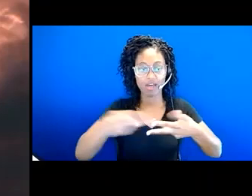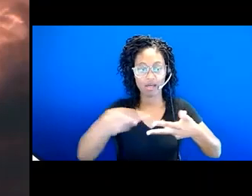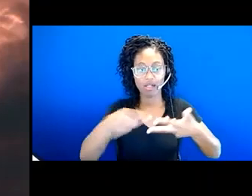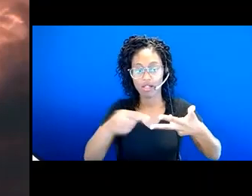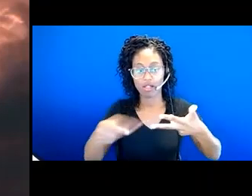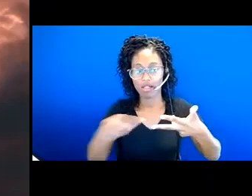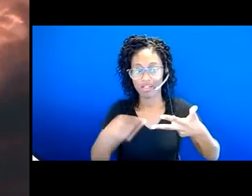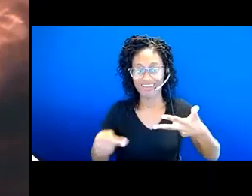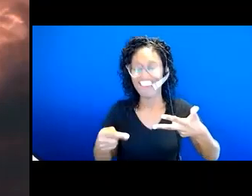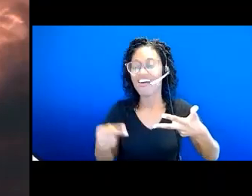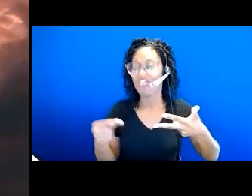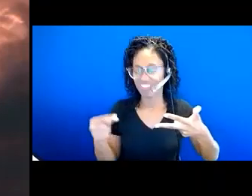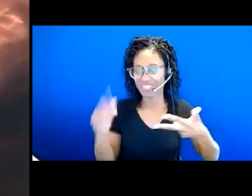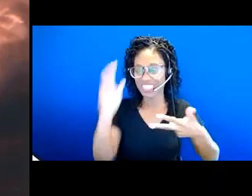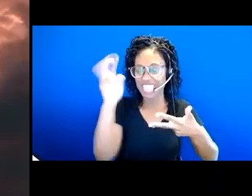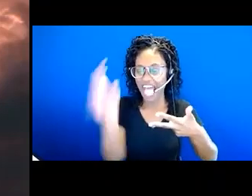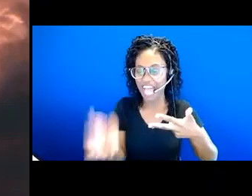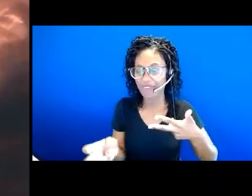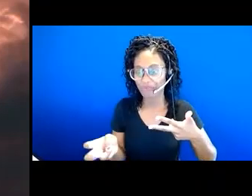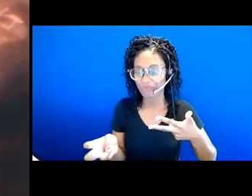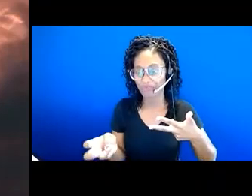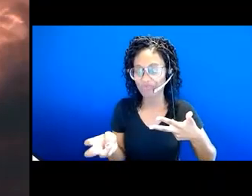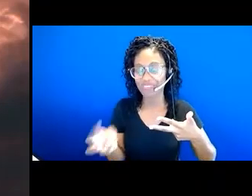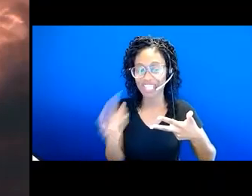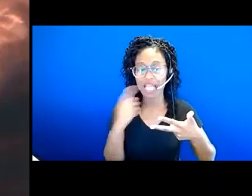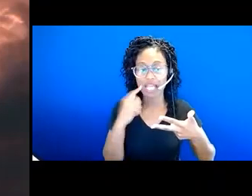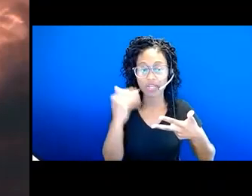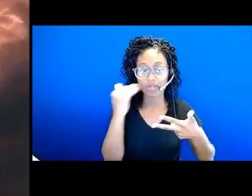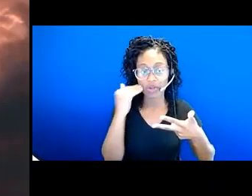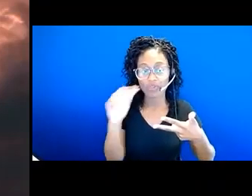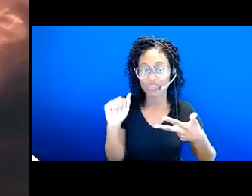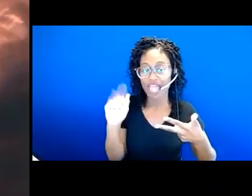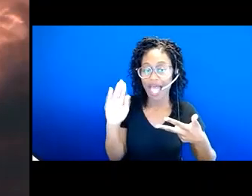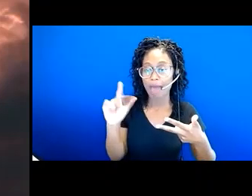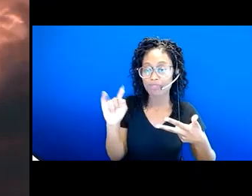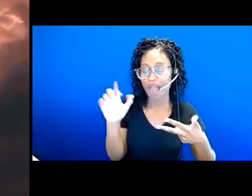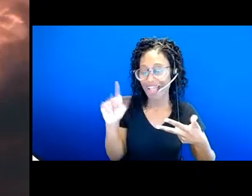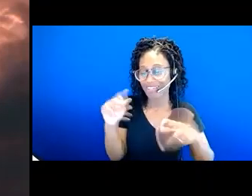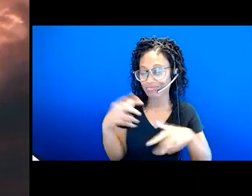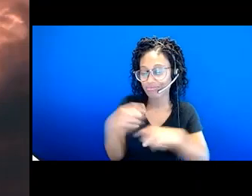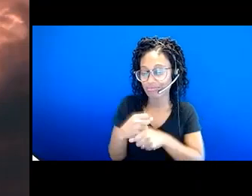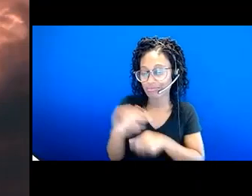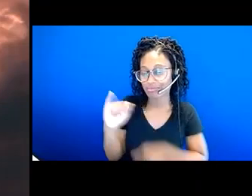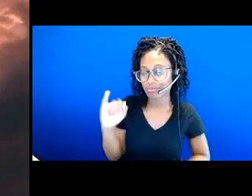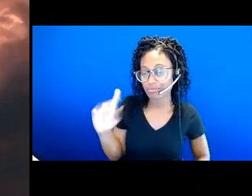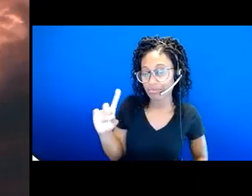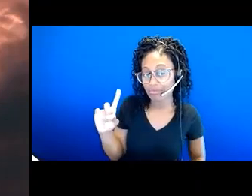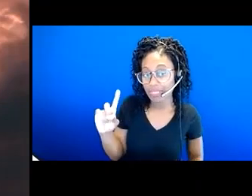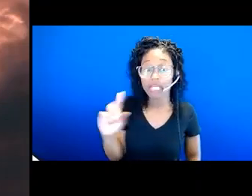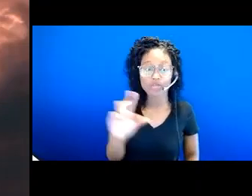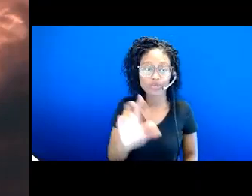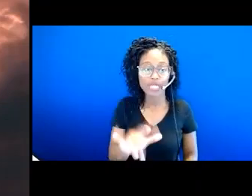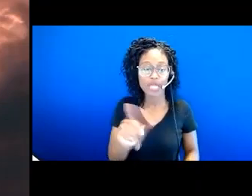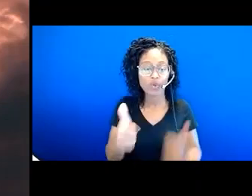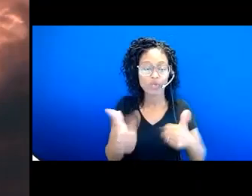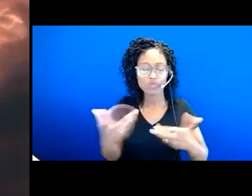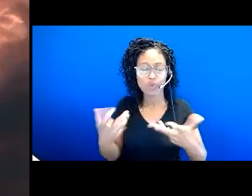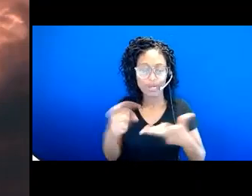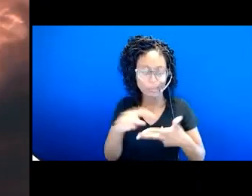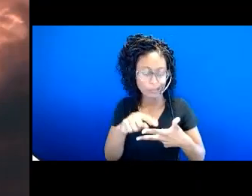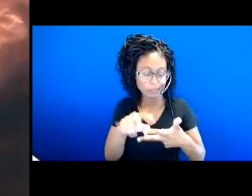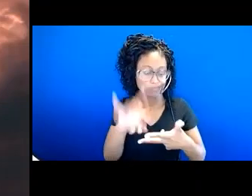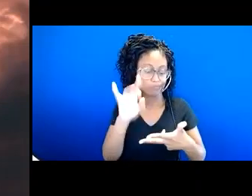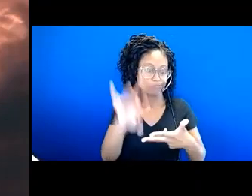poster title and the abstract ID. You click on the poster you want to begin with, and we have